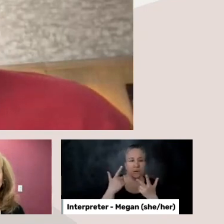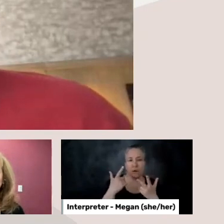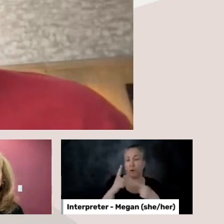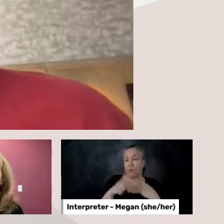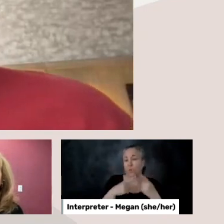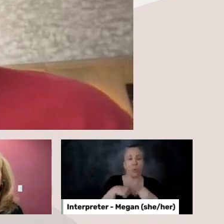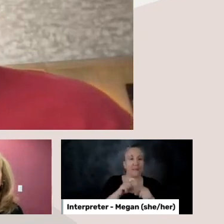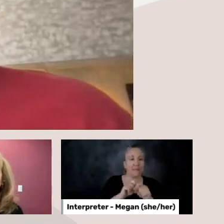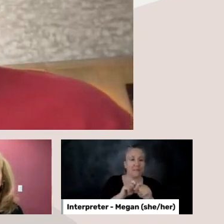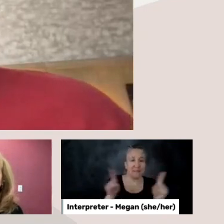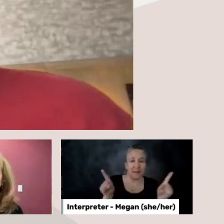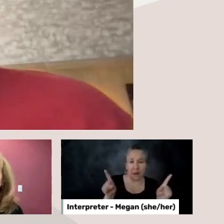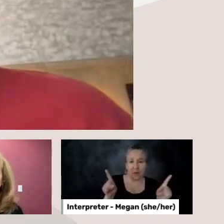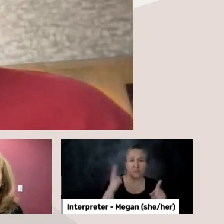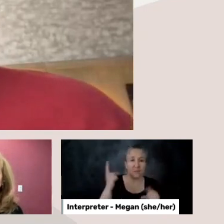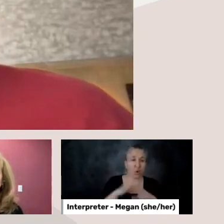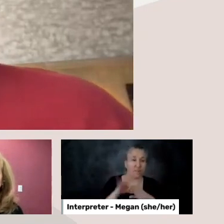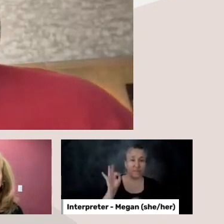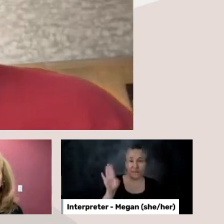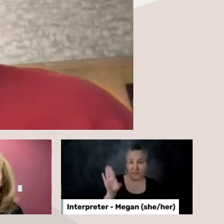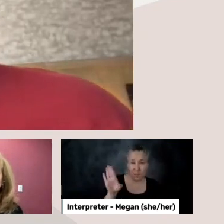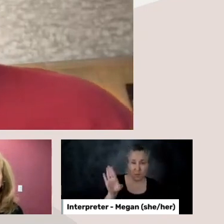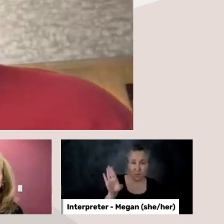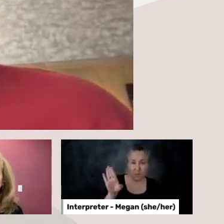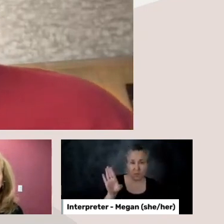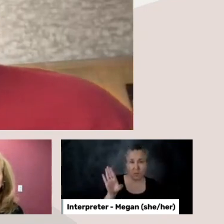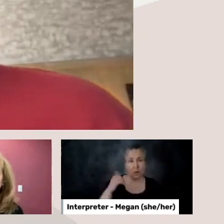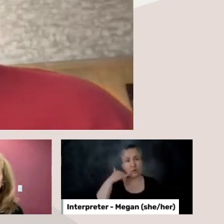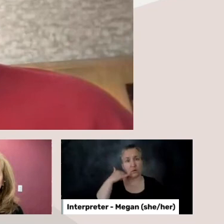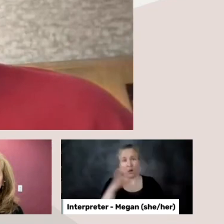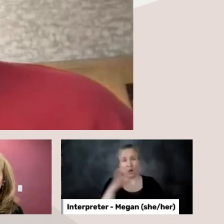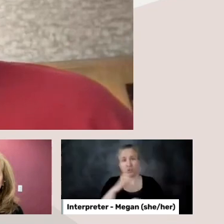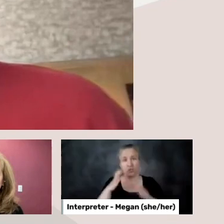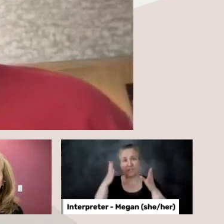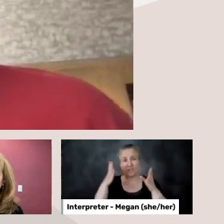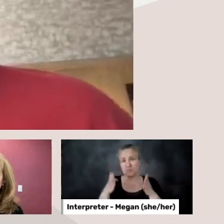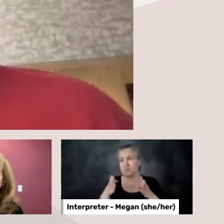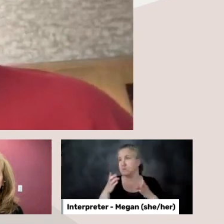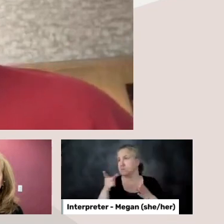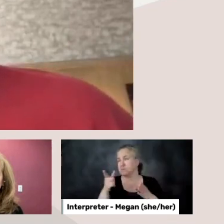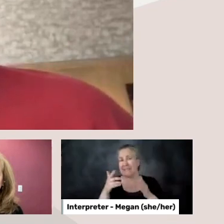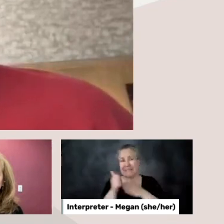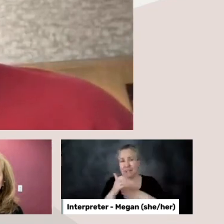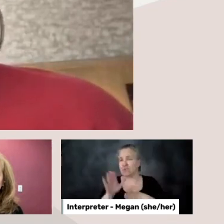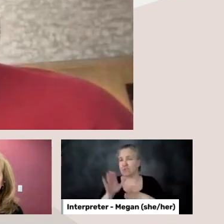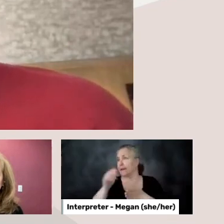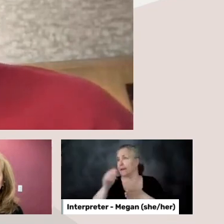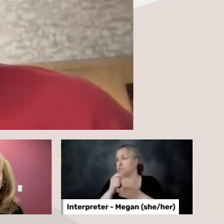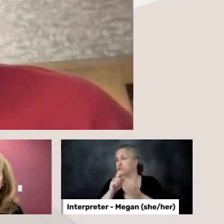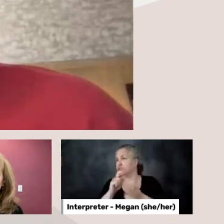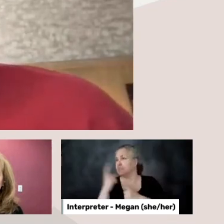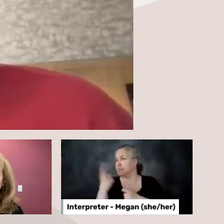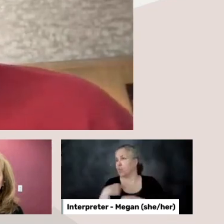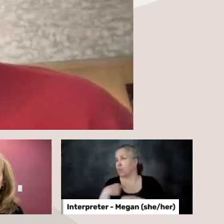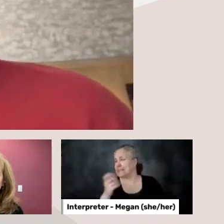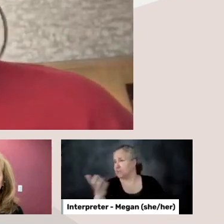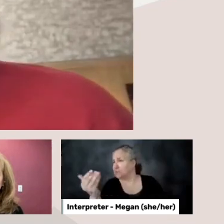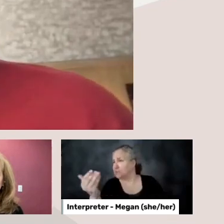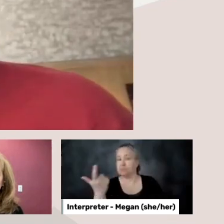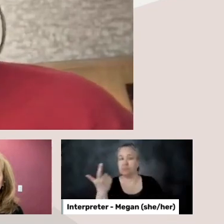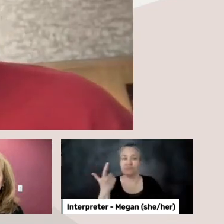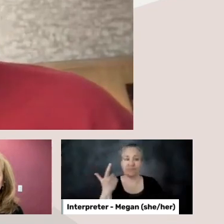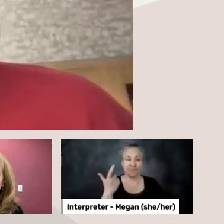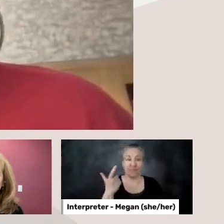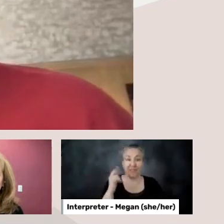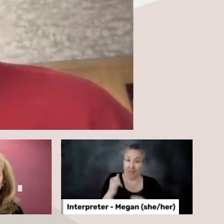out something on Facebook, calling your congressional leaders to help change something that we need to change. You're being